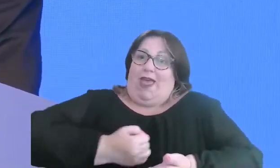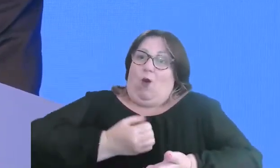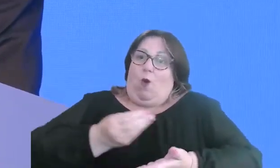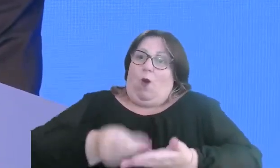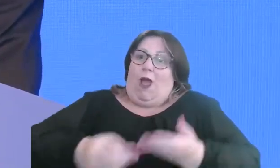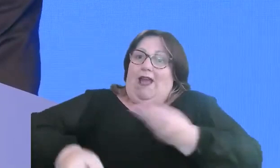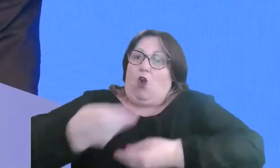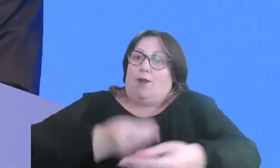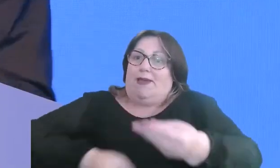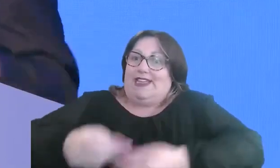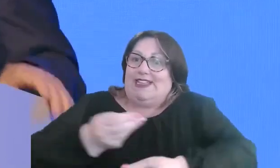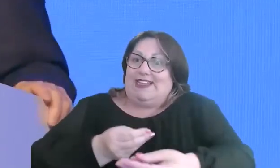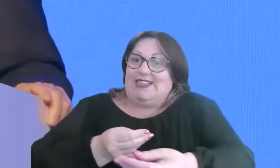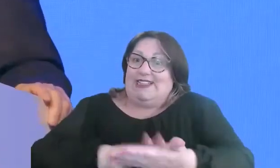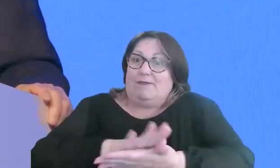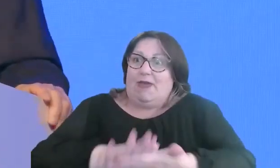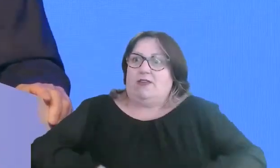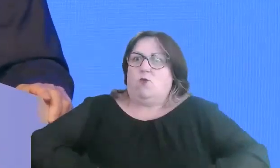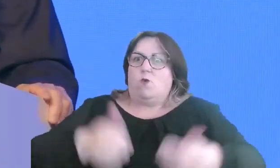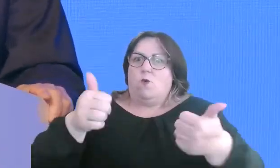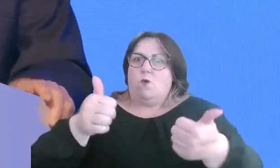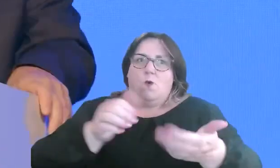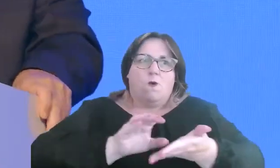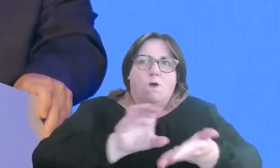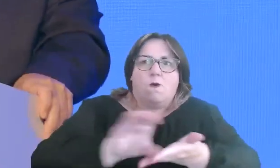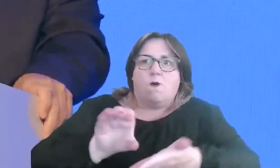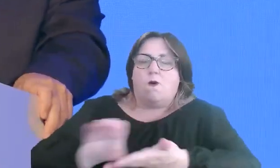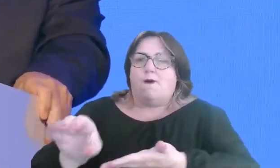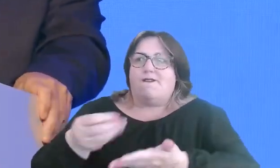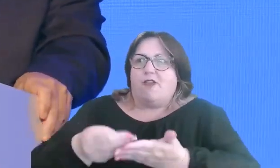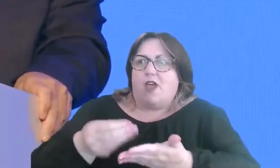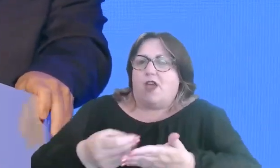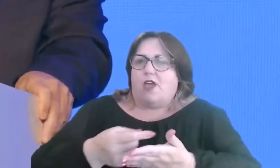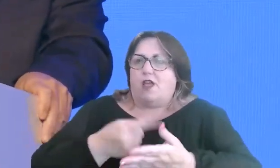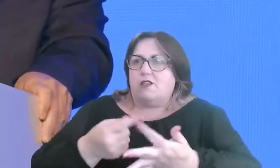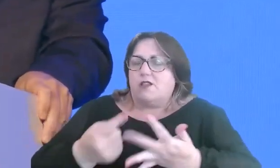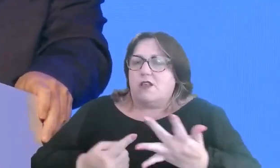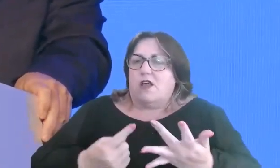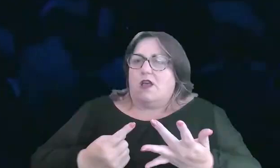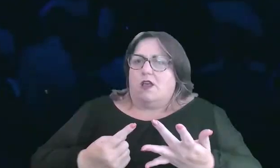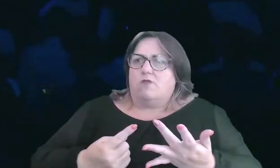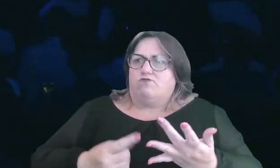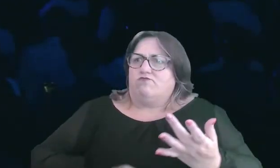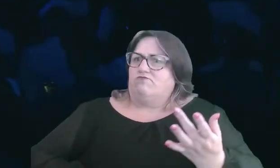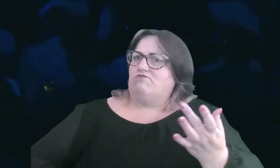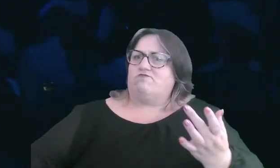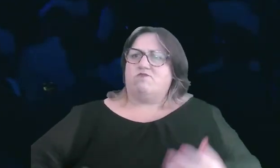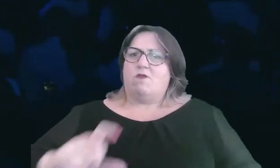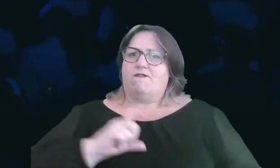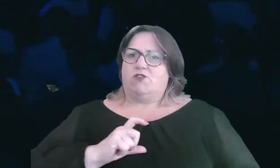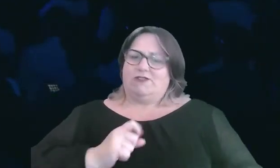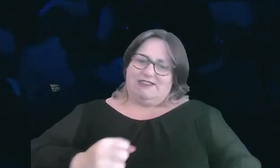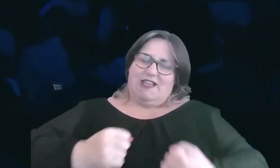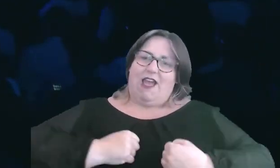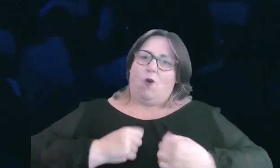for entrepreneurs right across the country. It's a vote of confidence in our AI Opportunities Action Plan as well. And